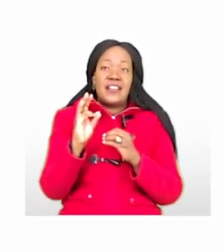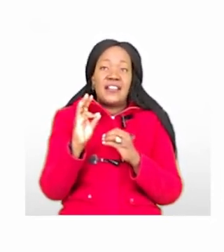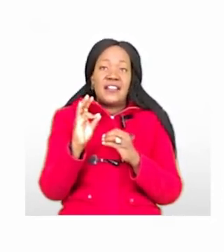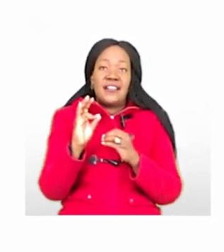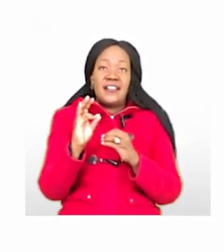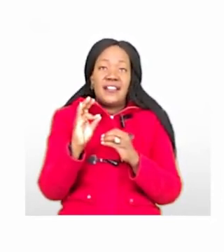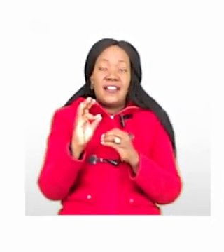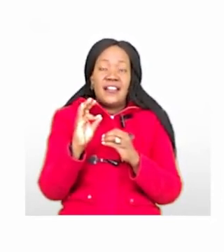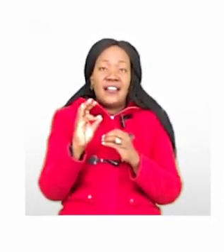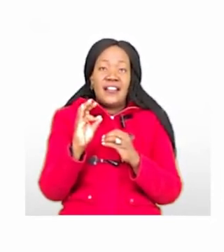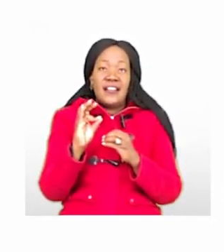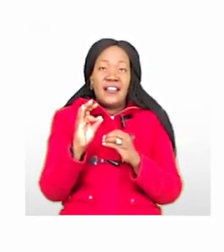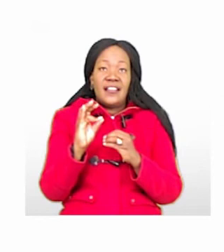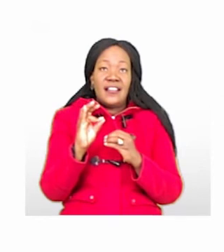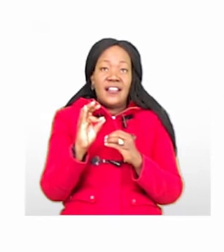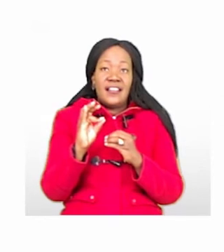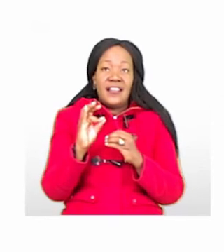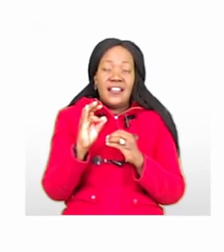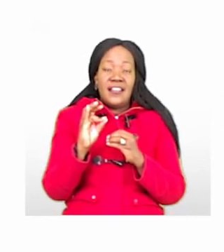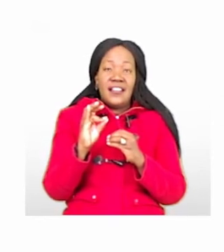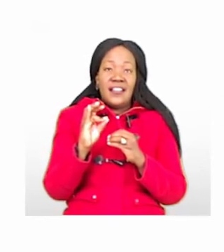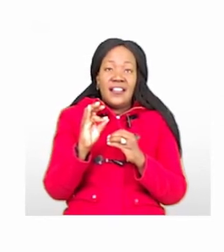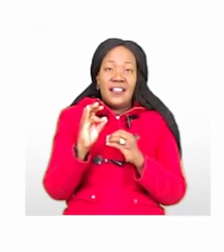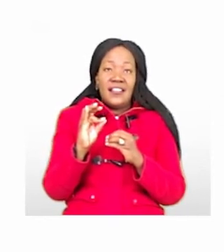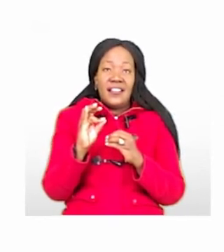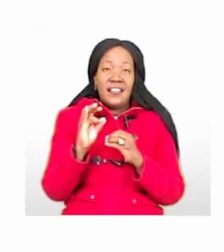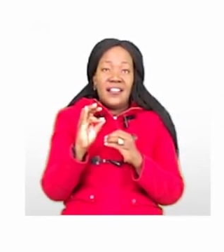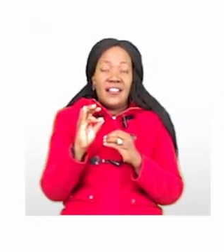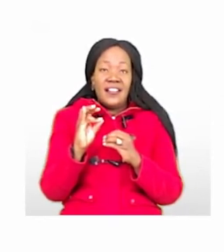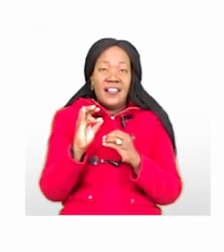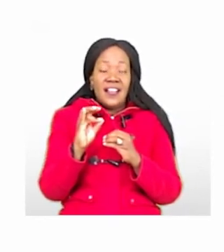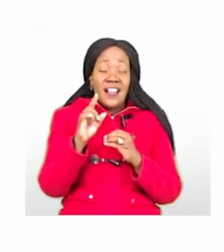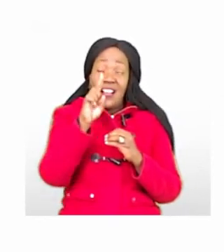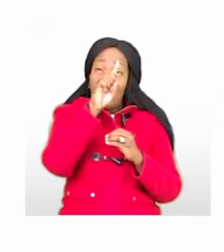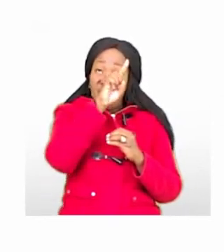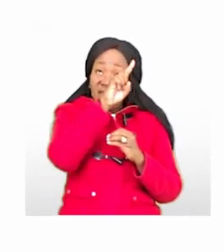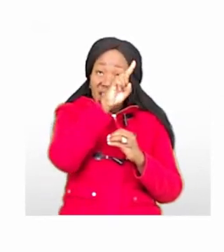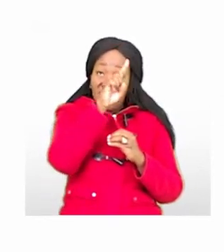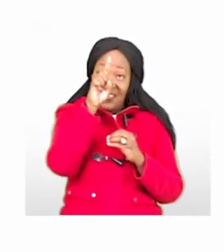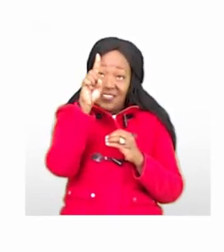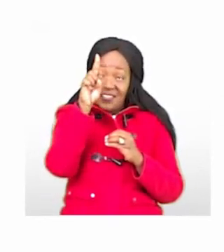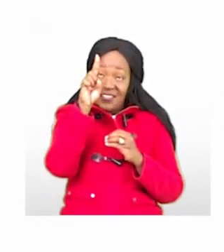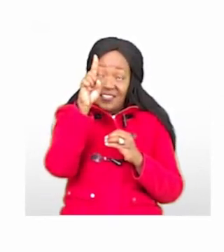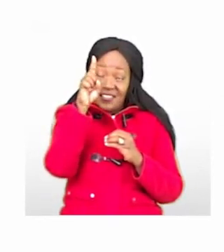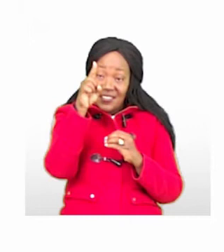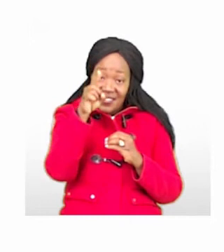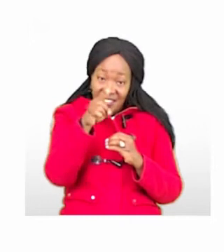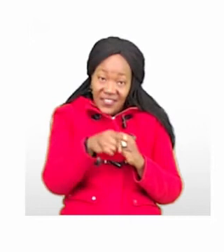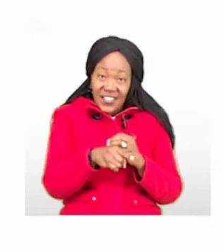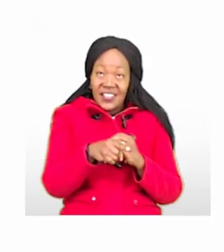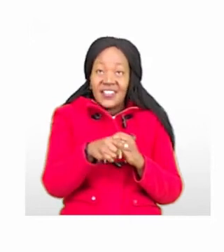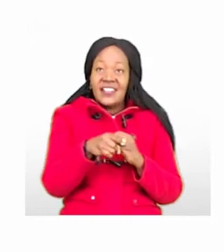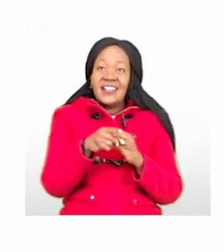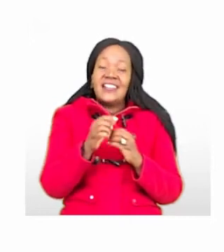little poem of writing number 7? Across the sky, down from